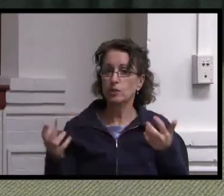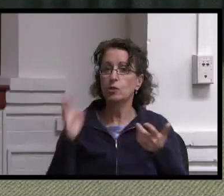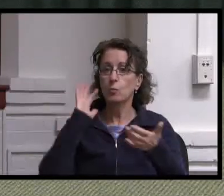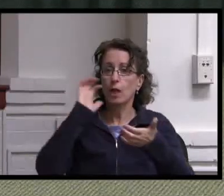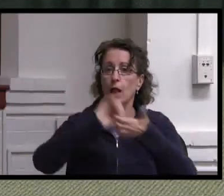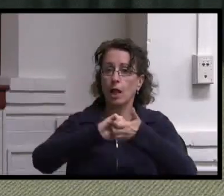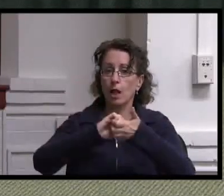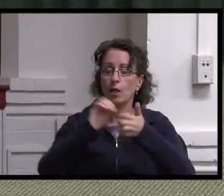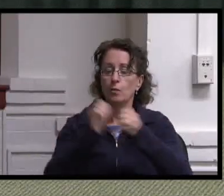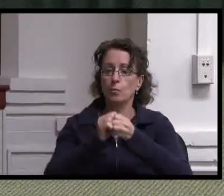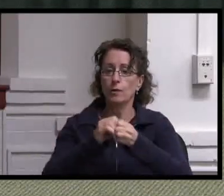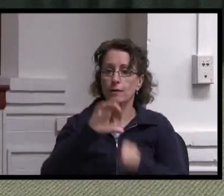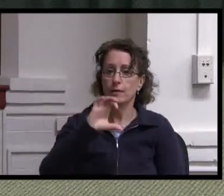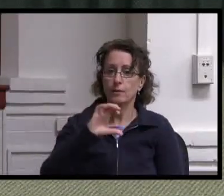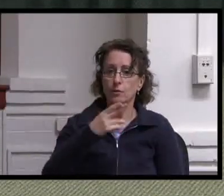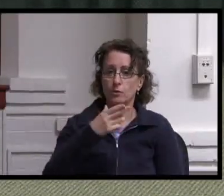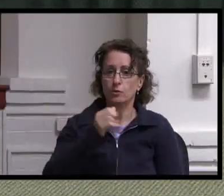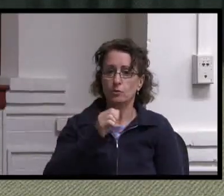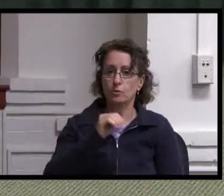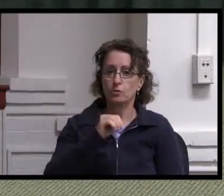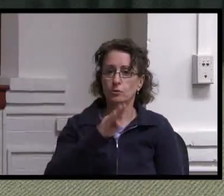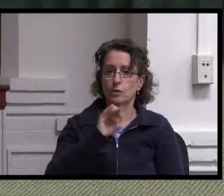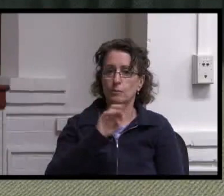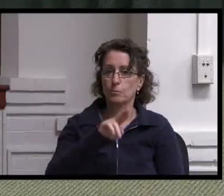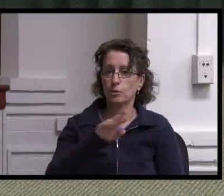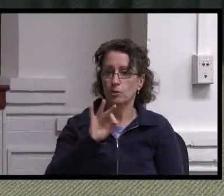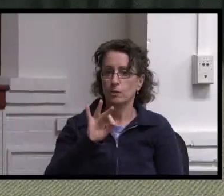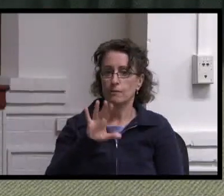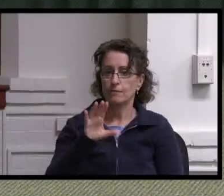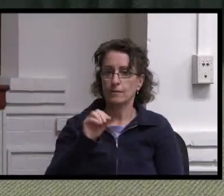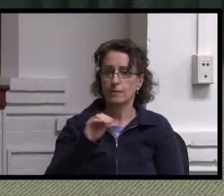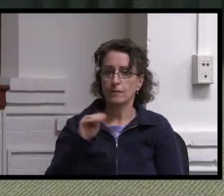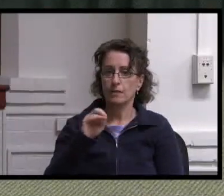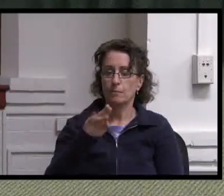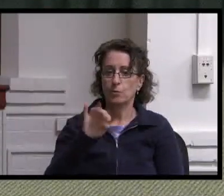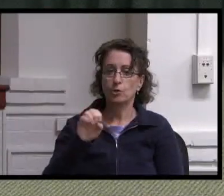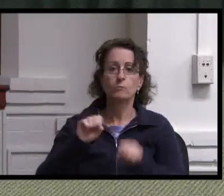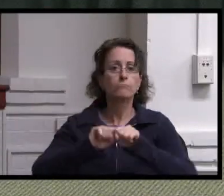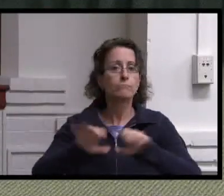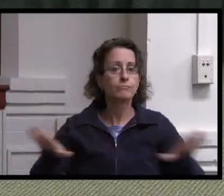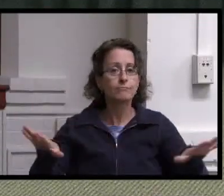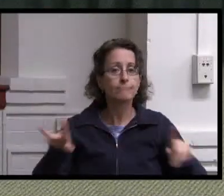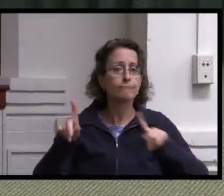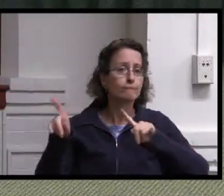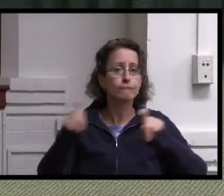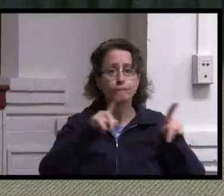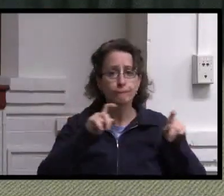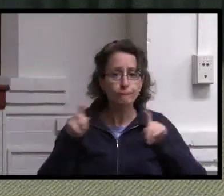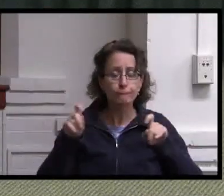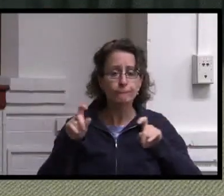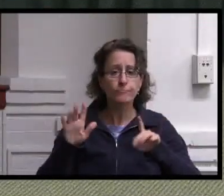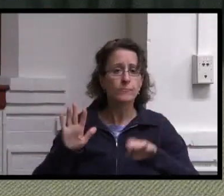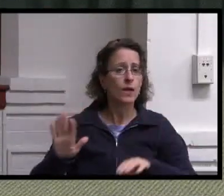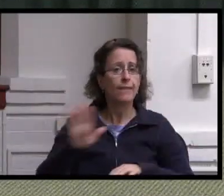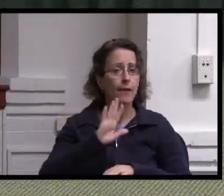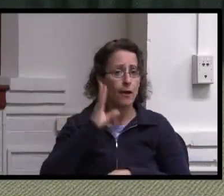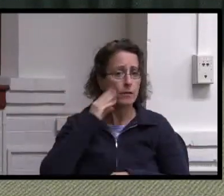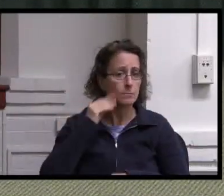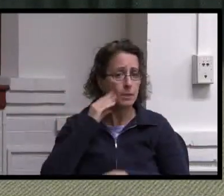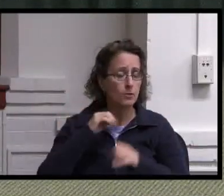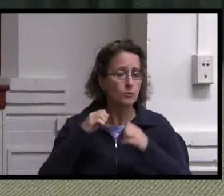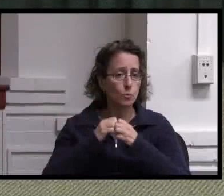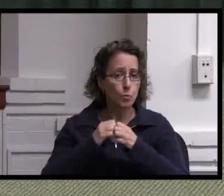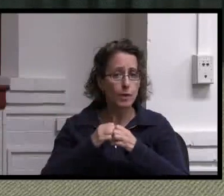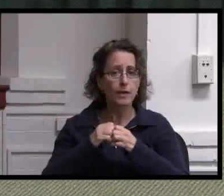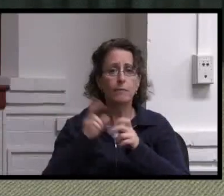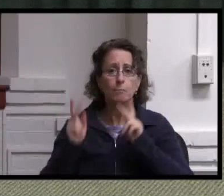willing to send out to get a feel from people about what their experience is, and